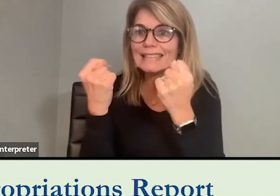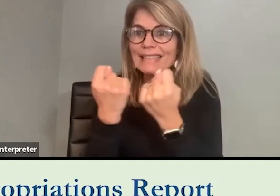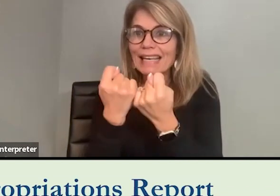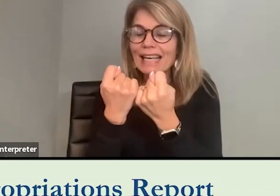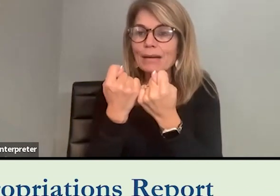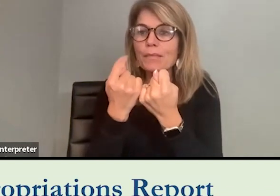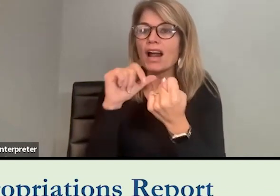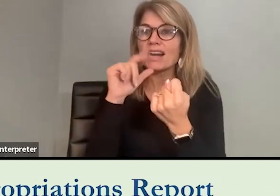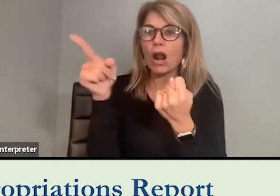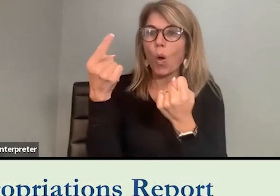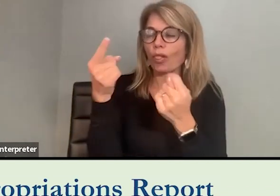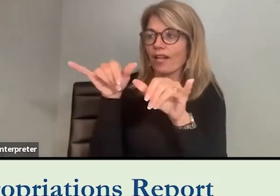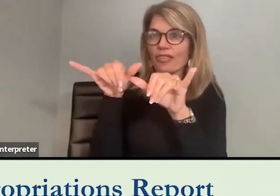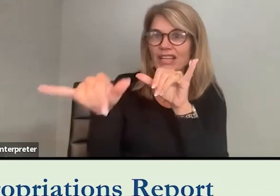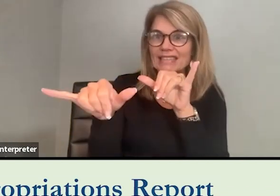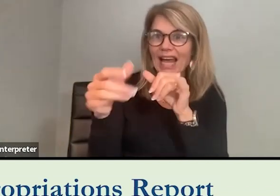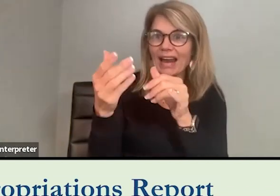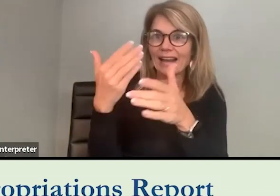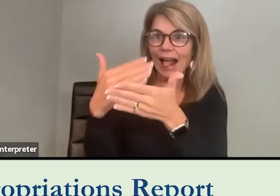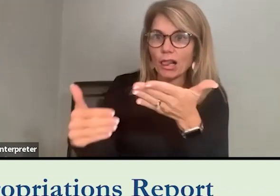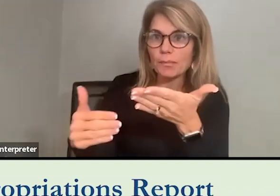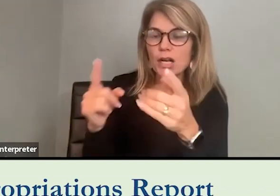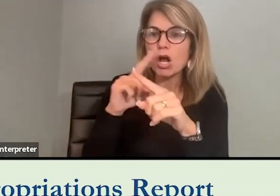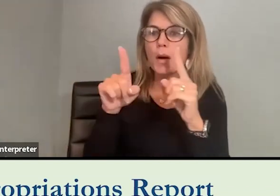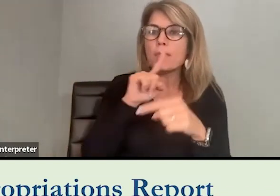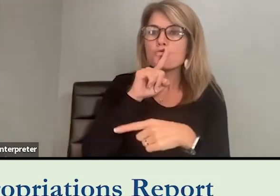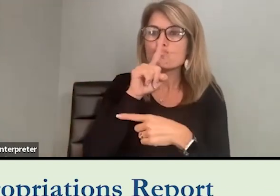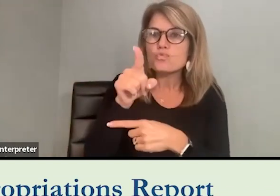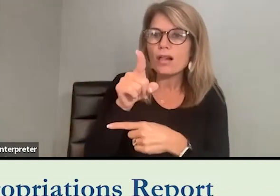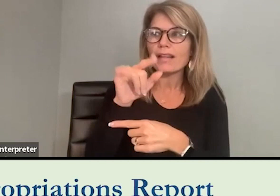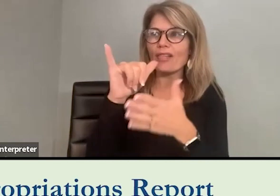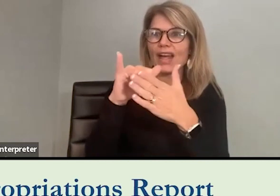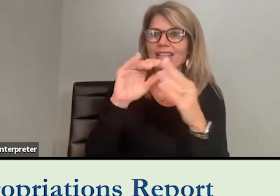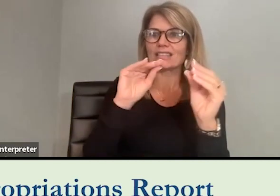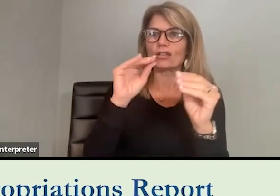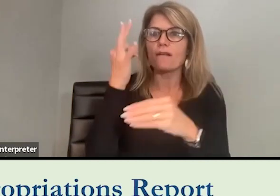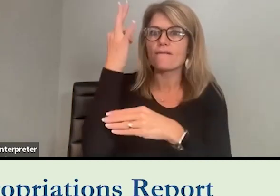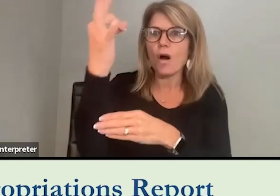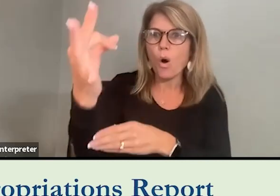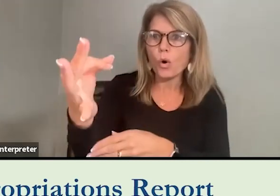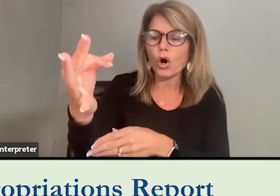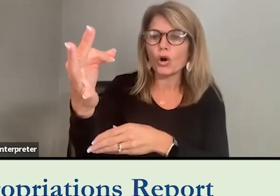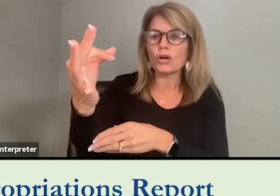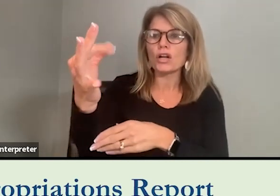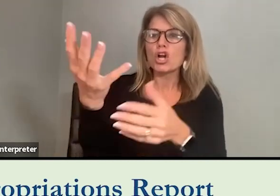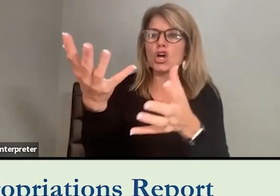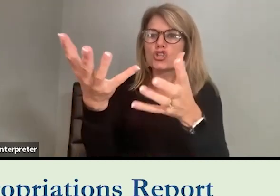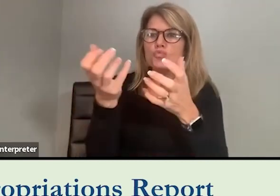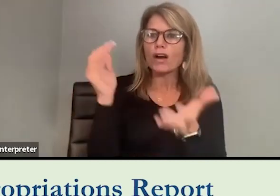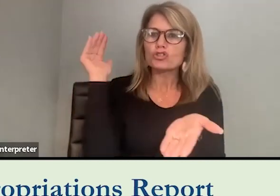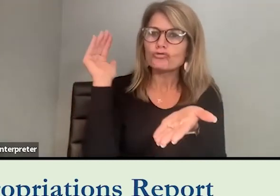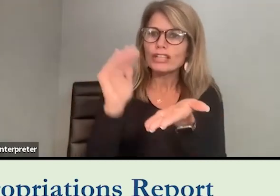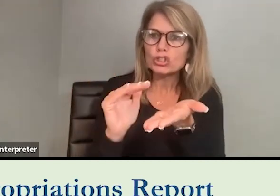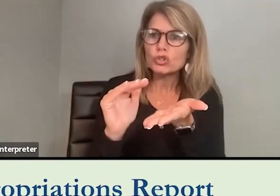static element, it is looking at a very dynamic and forward moving component. You want to reduce the deadly gaps in the